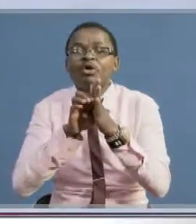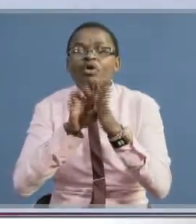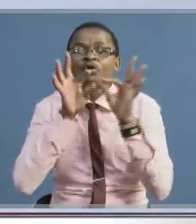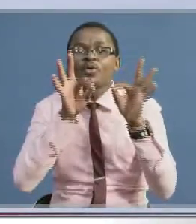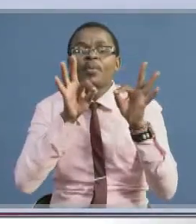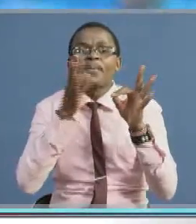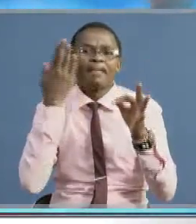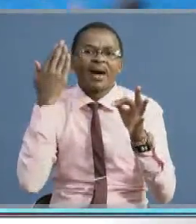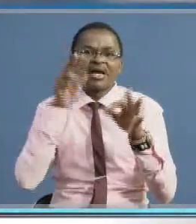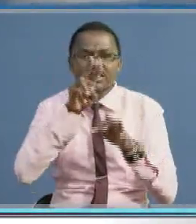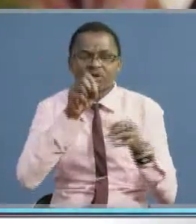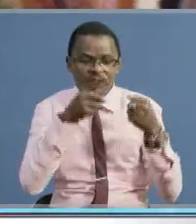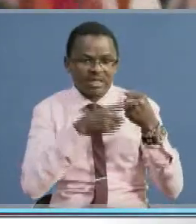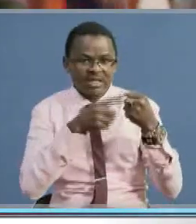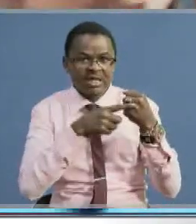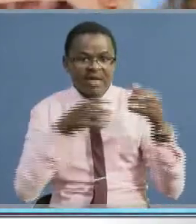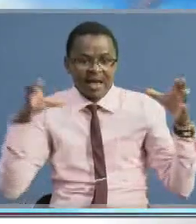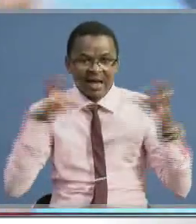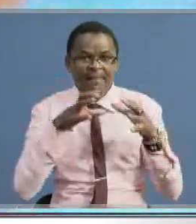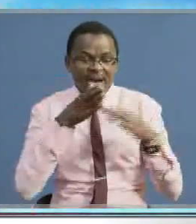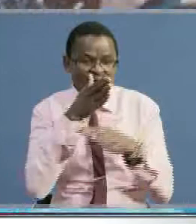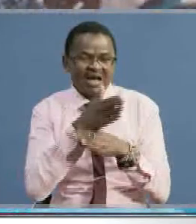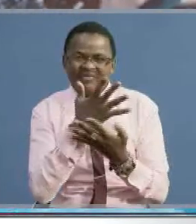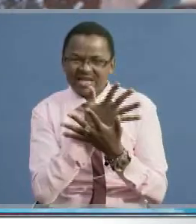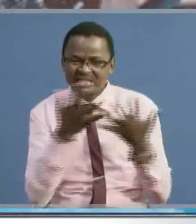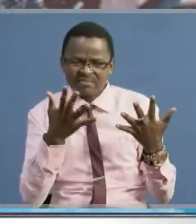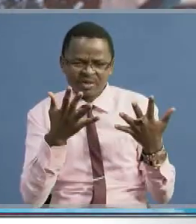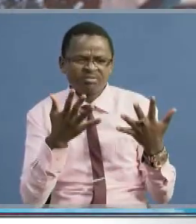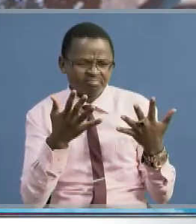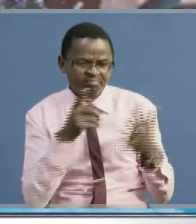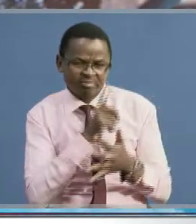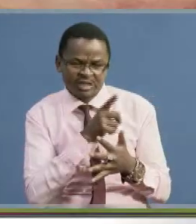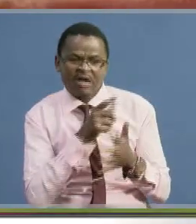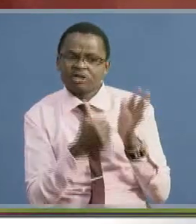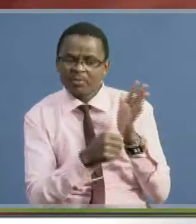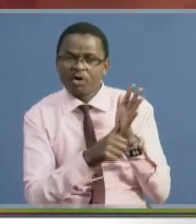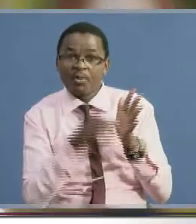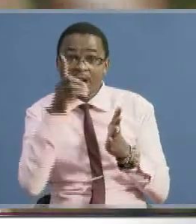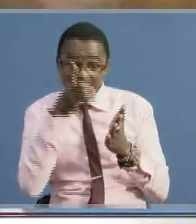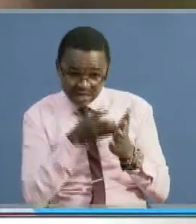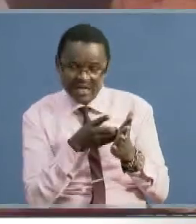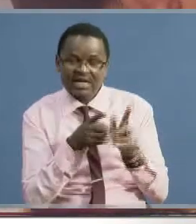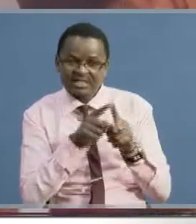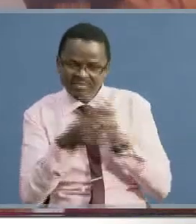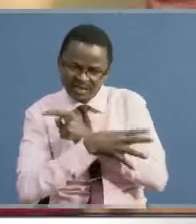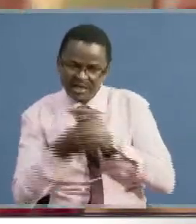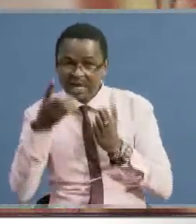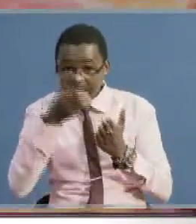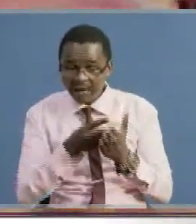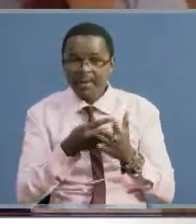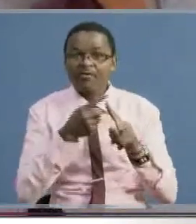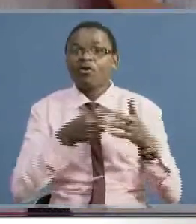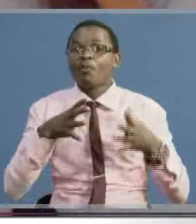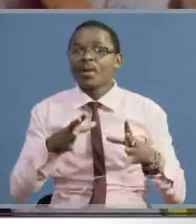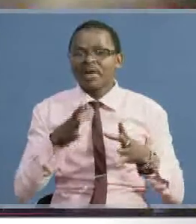shots. Back in 2016, the company was busted after someone examined the EXIF data on a P9 smartphone sample photo